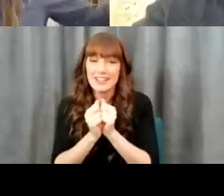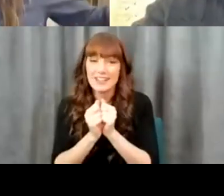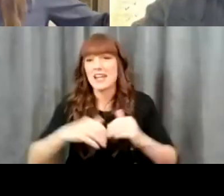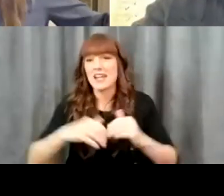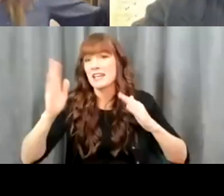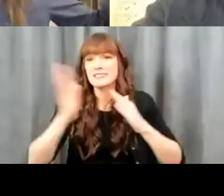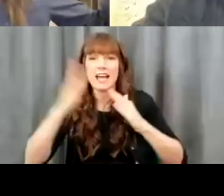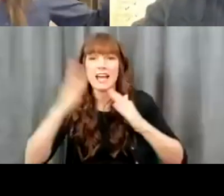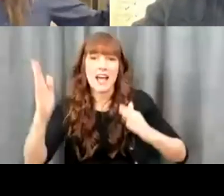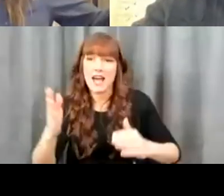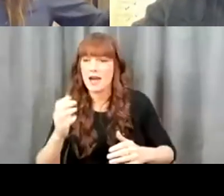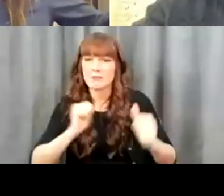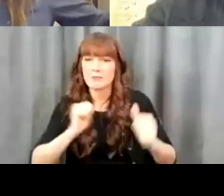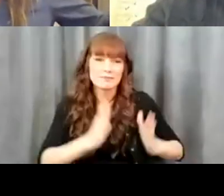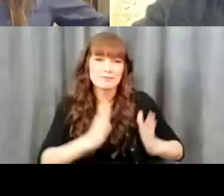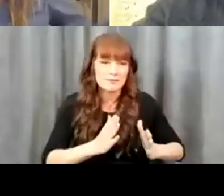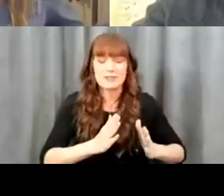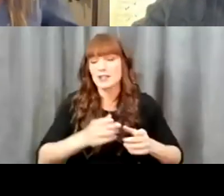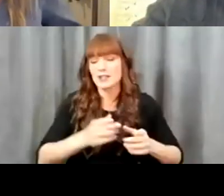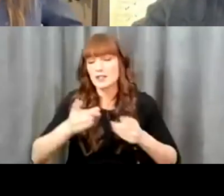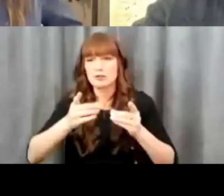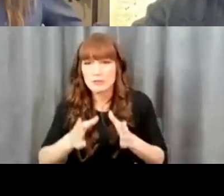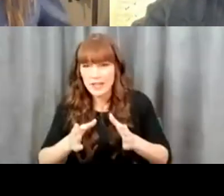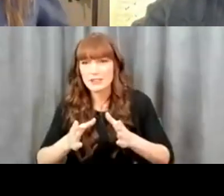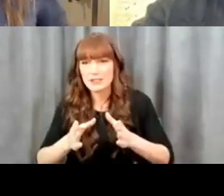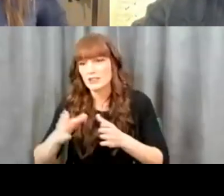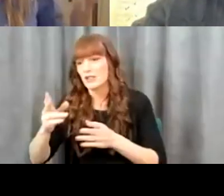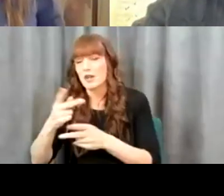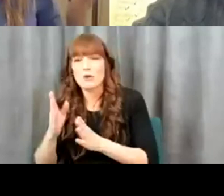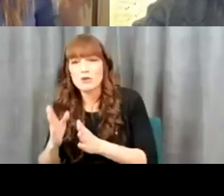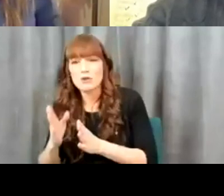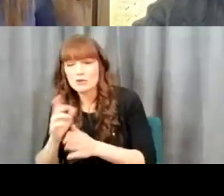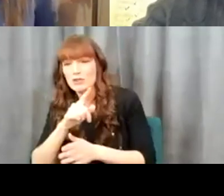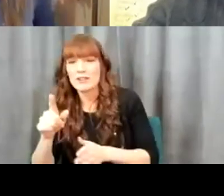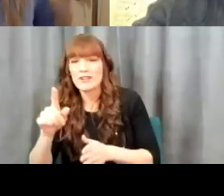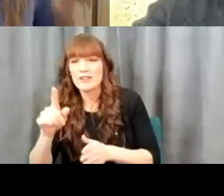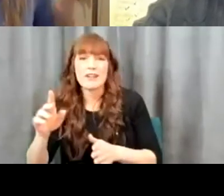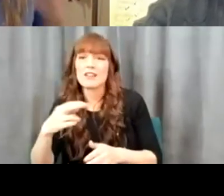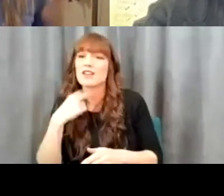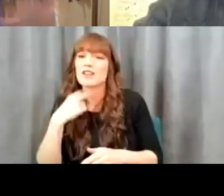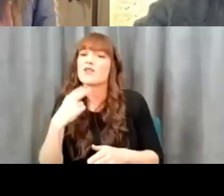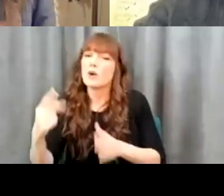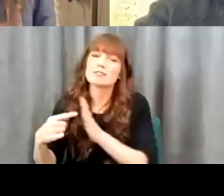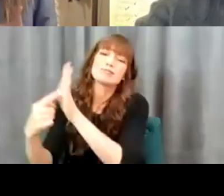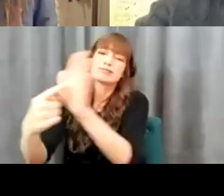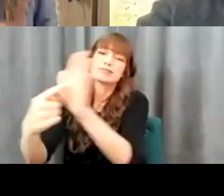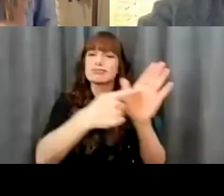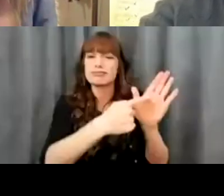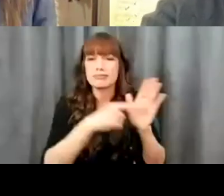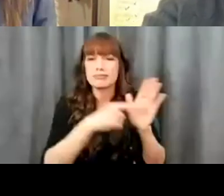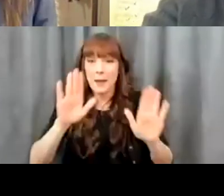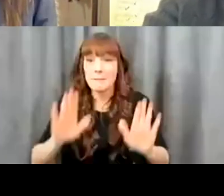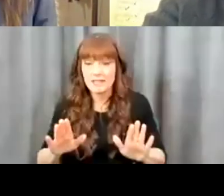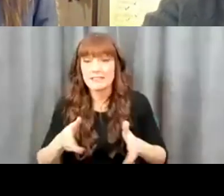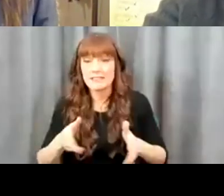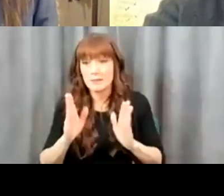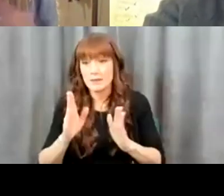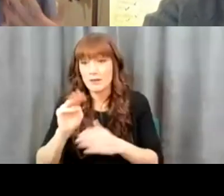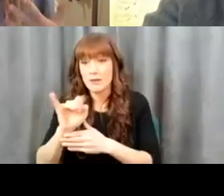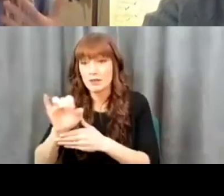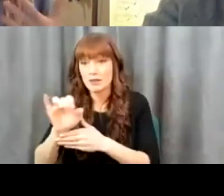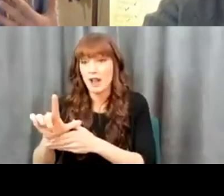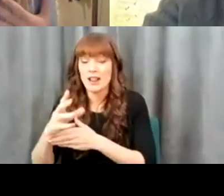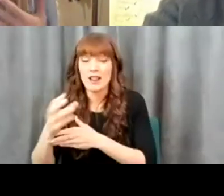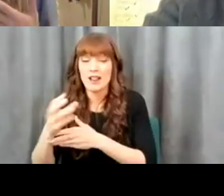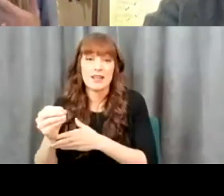talent, A-list directors, producers with up-and-coming writers and lift their voice. I mean, this is such an amazing opportunity for Marshall and